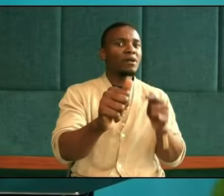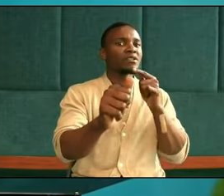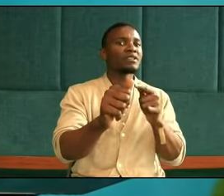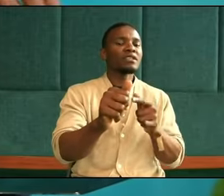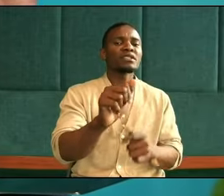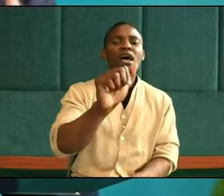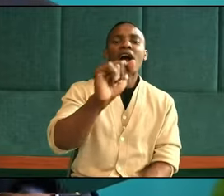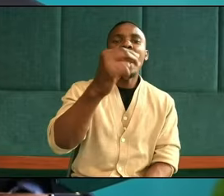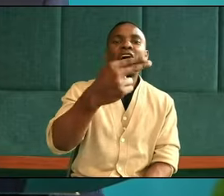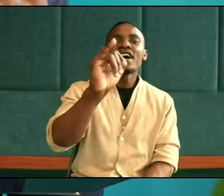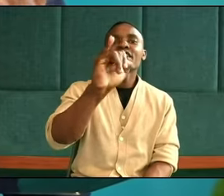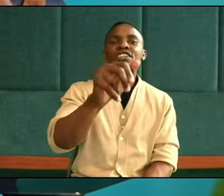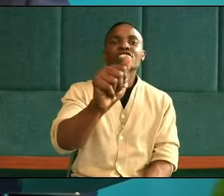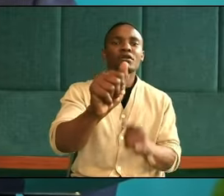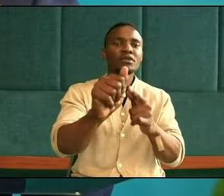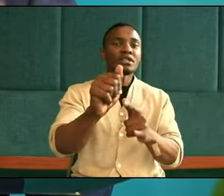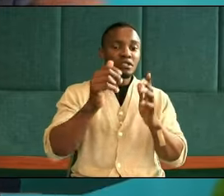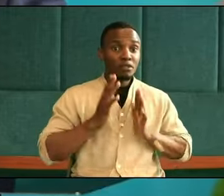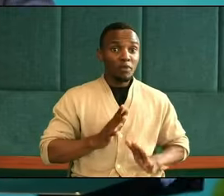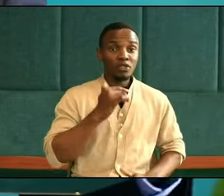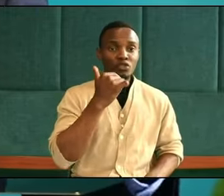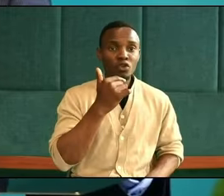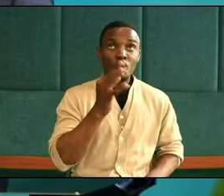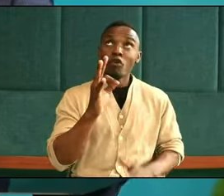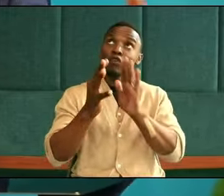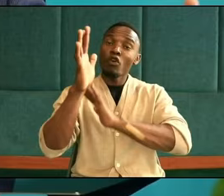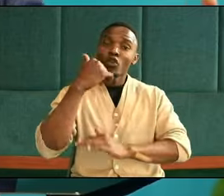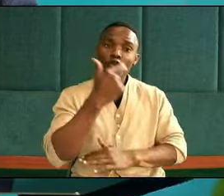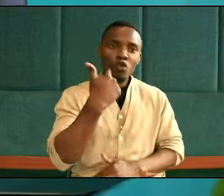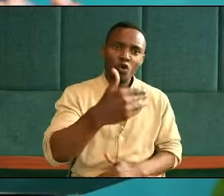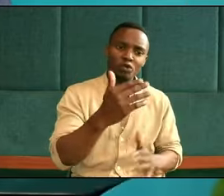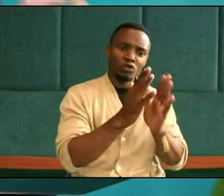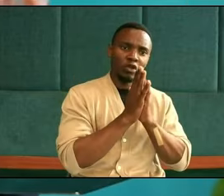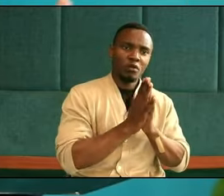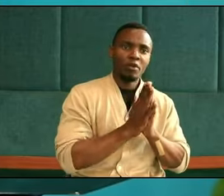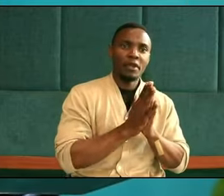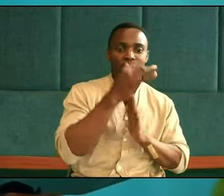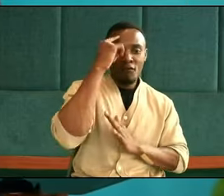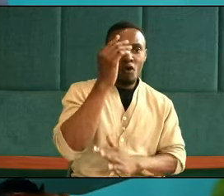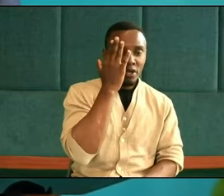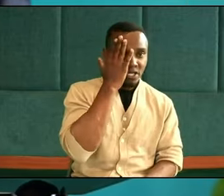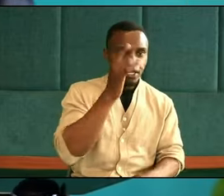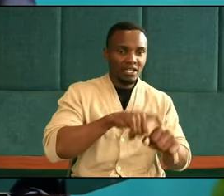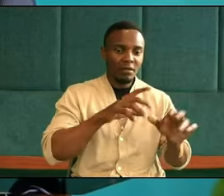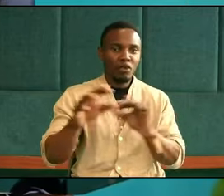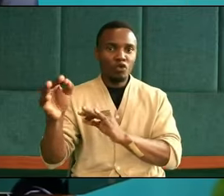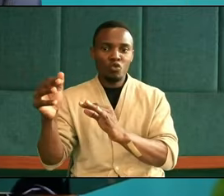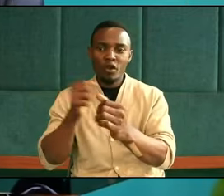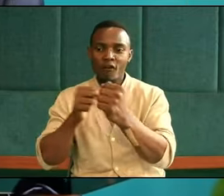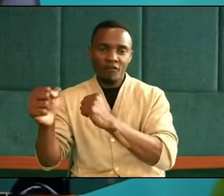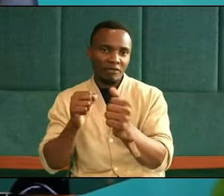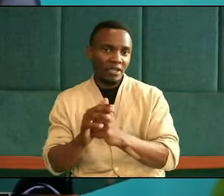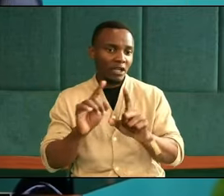God. He is the man we expect to help out, to help solve the crisis. But he's